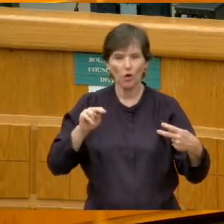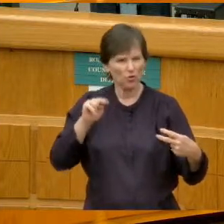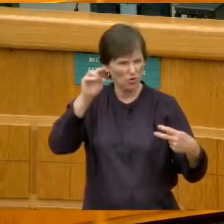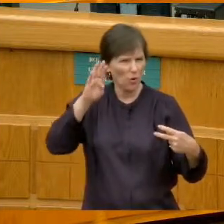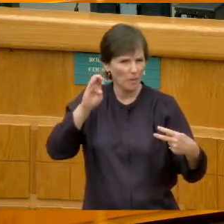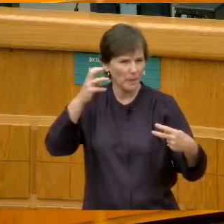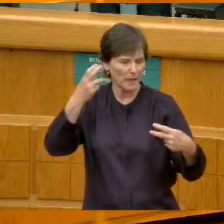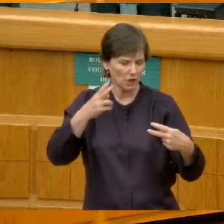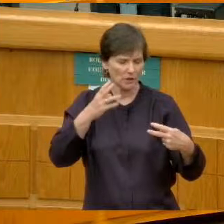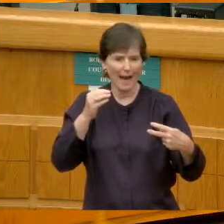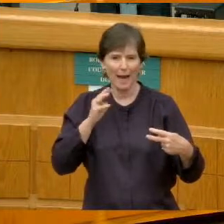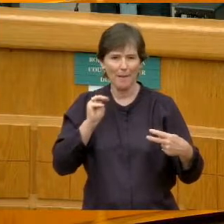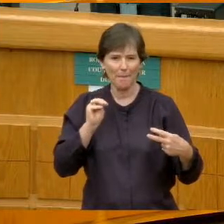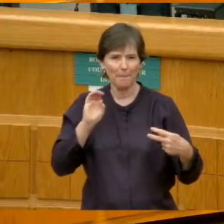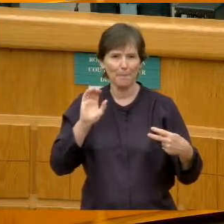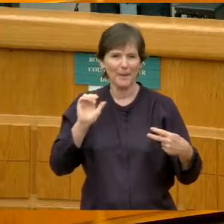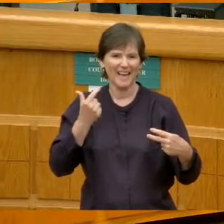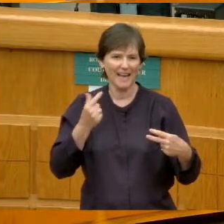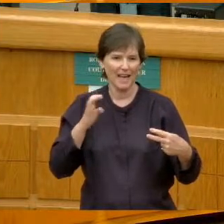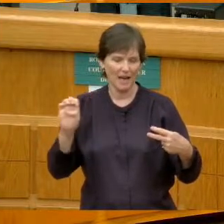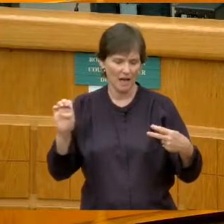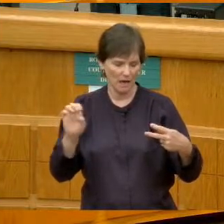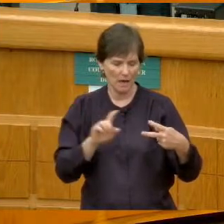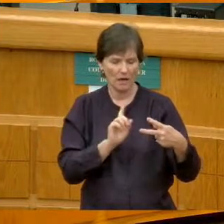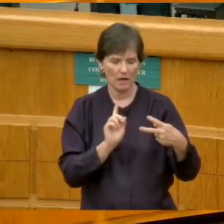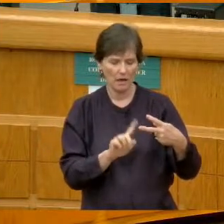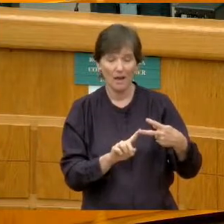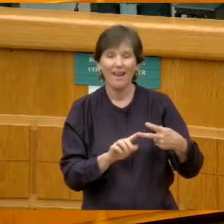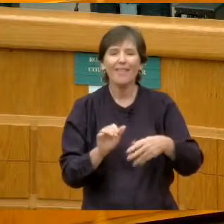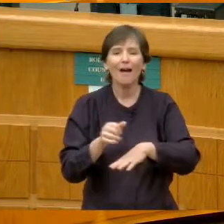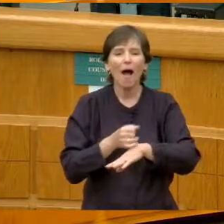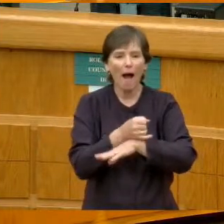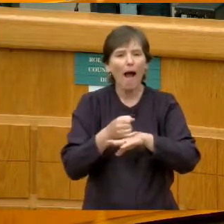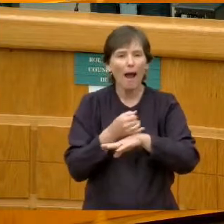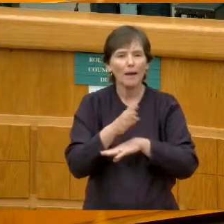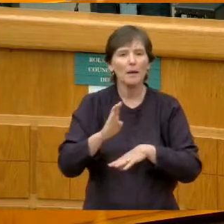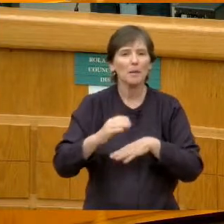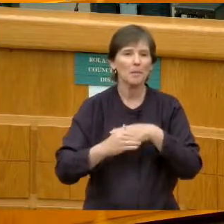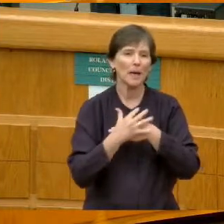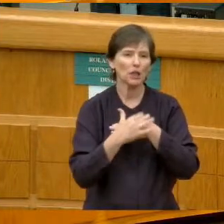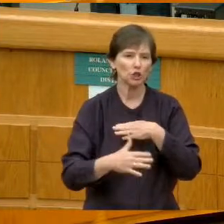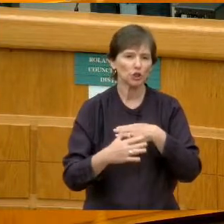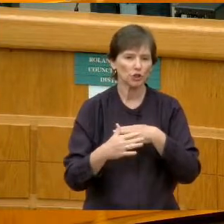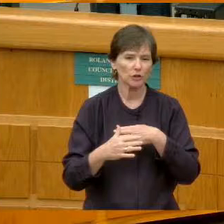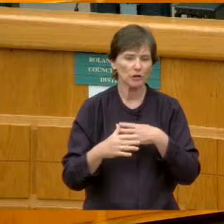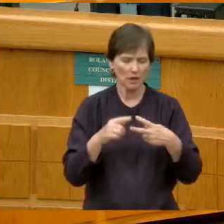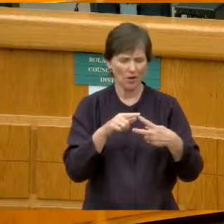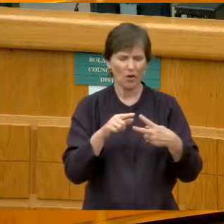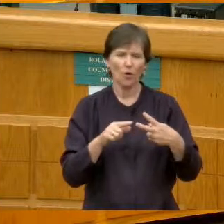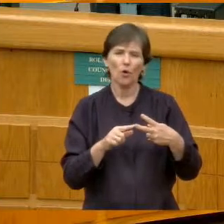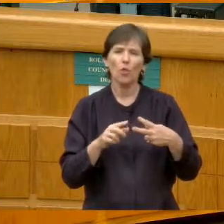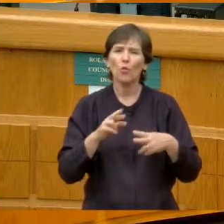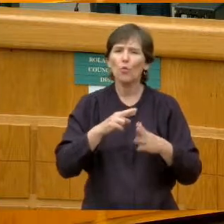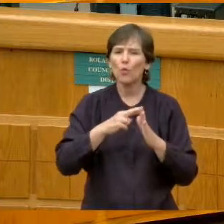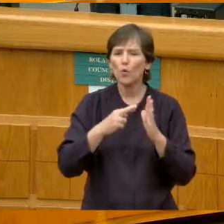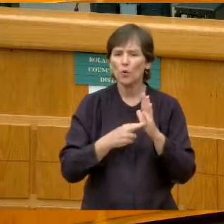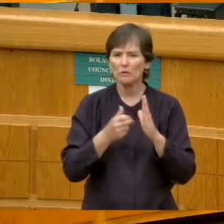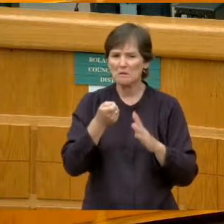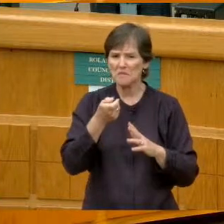then we have our Gulf beaches, our Padre Island beaches. And there's slightly different rules for each of those two